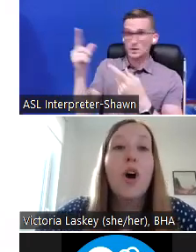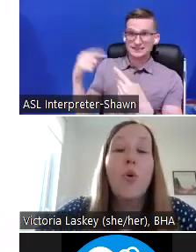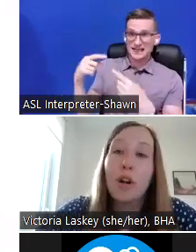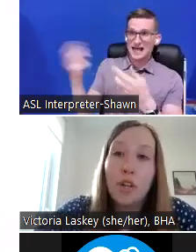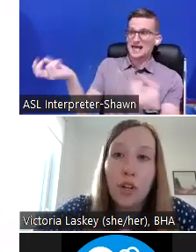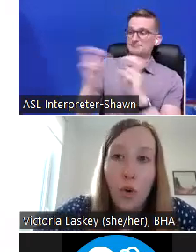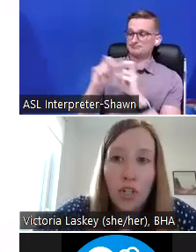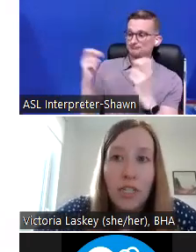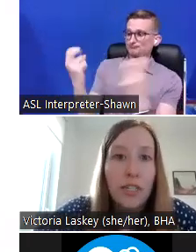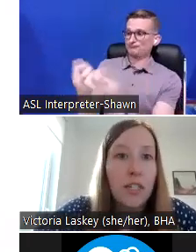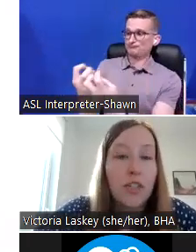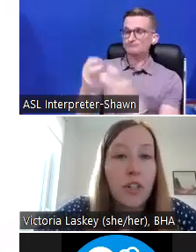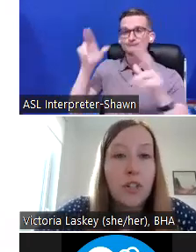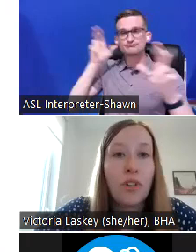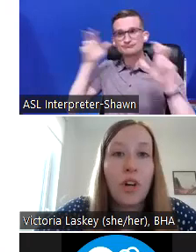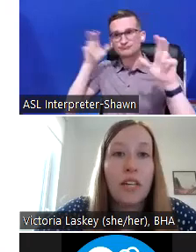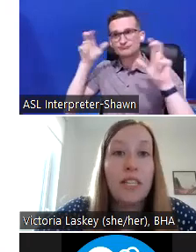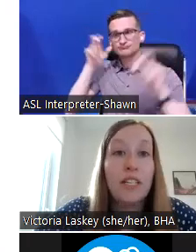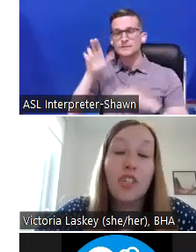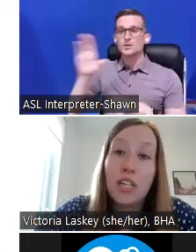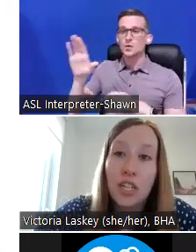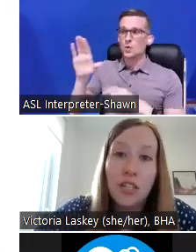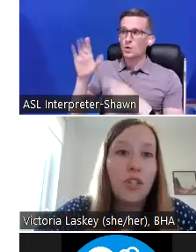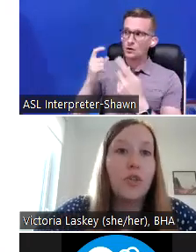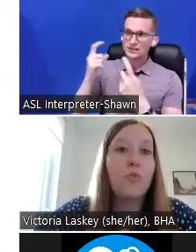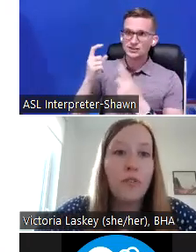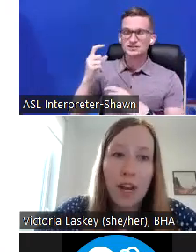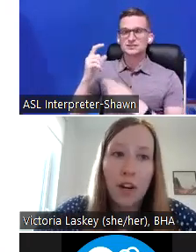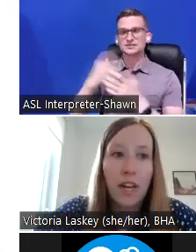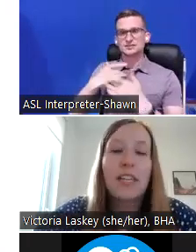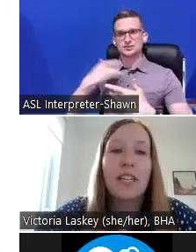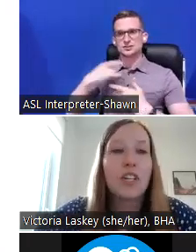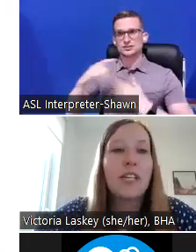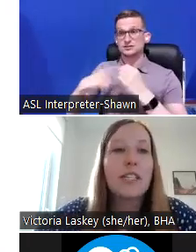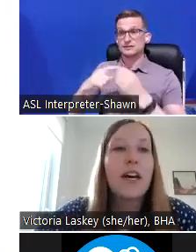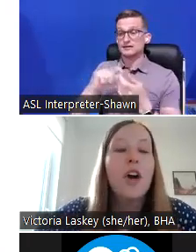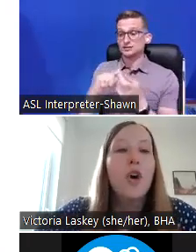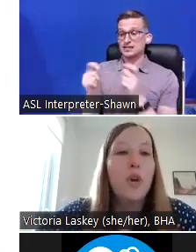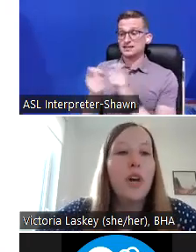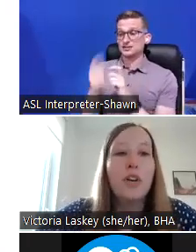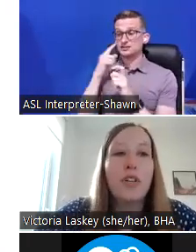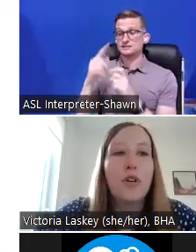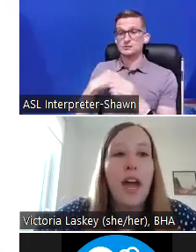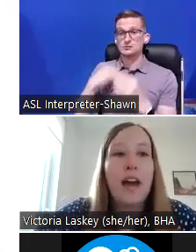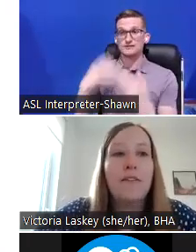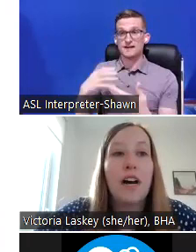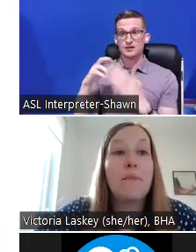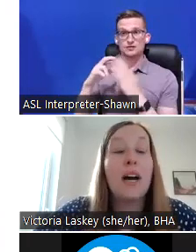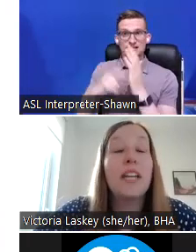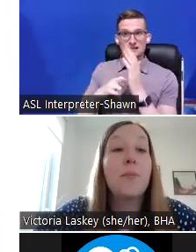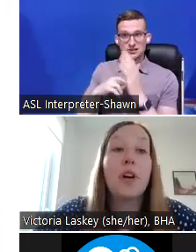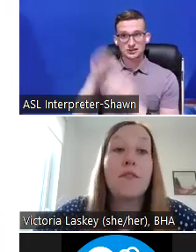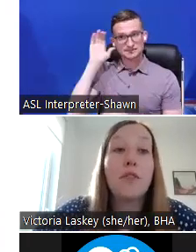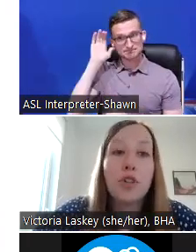to what are your questions and concerns regarding these changes to provider regulations. We also have